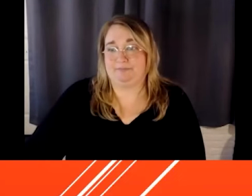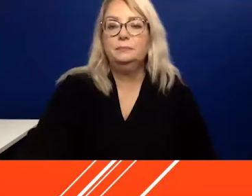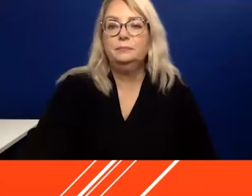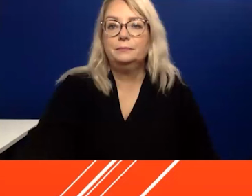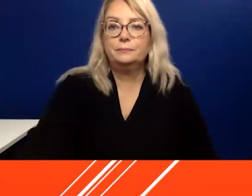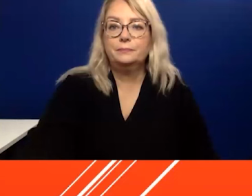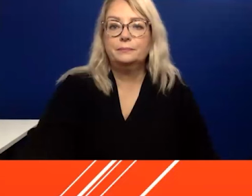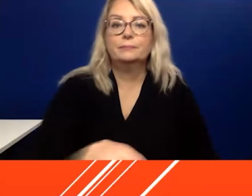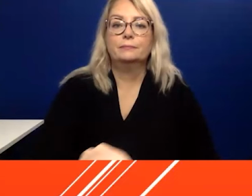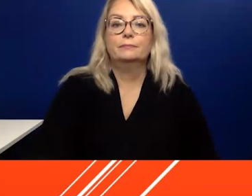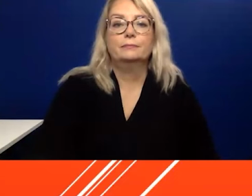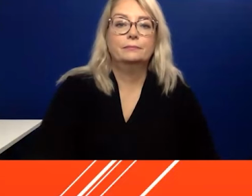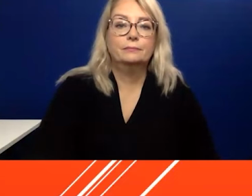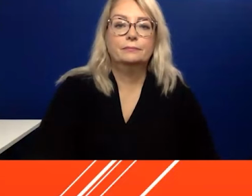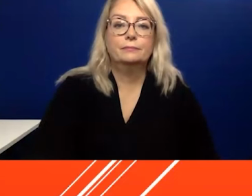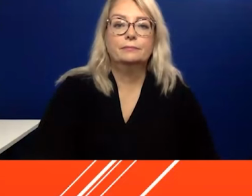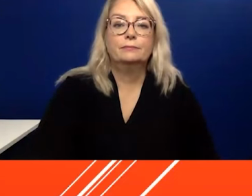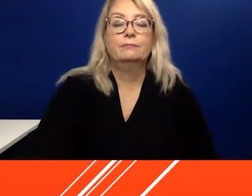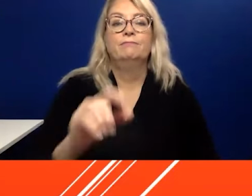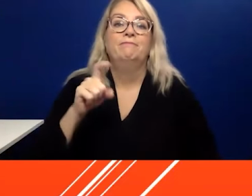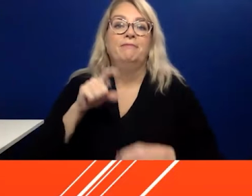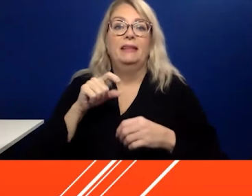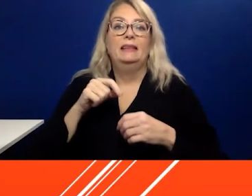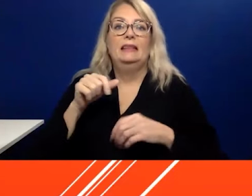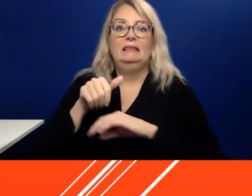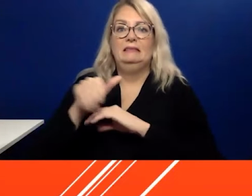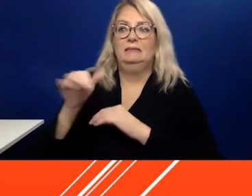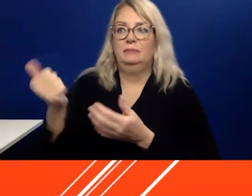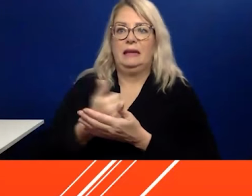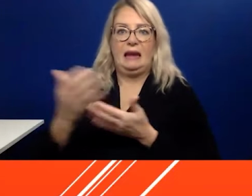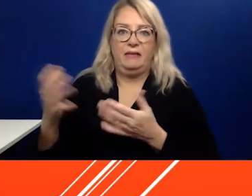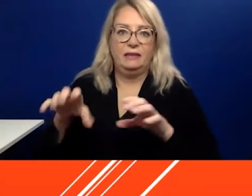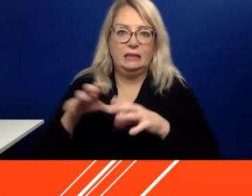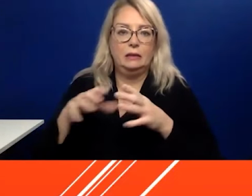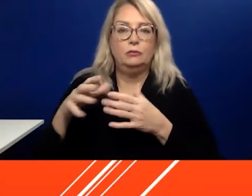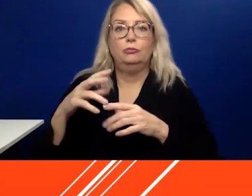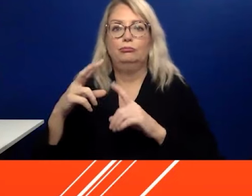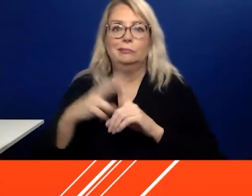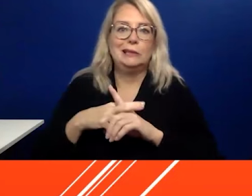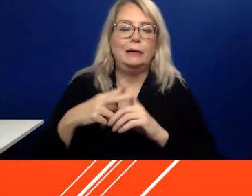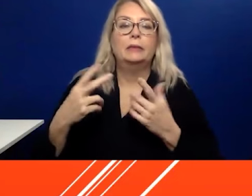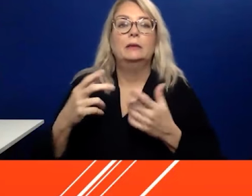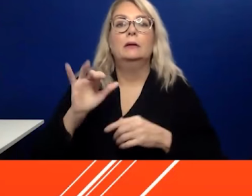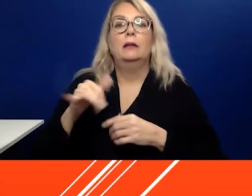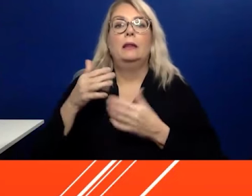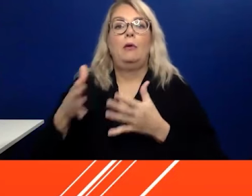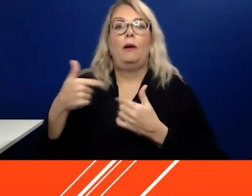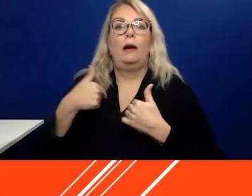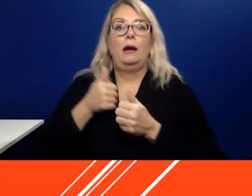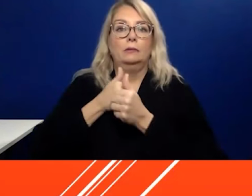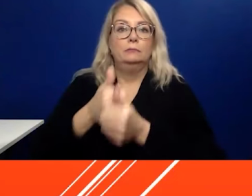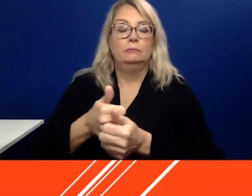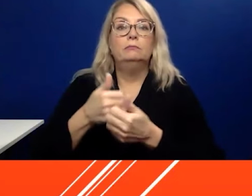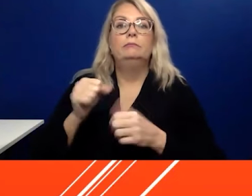that to assess it, they have to submit everything, a picture of what they did on campus in the assignment. So that way I can track what they submitted,